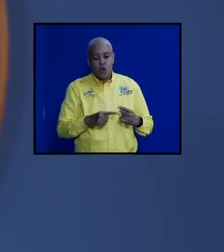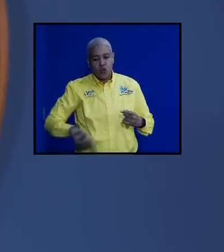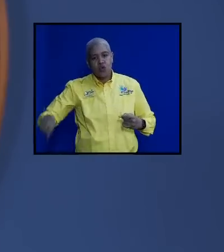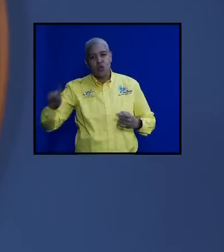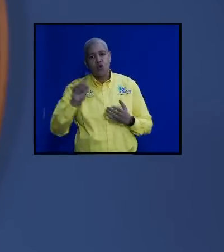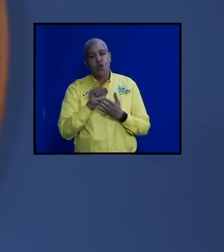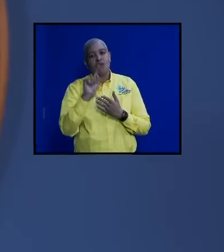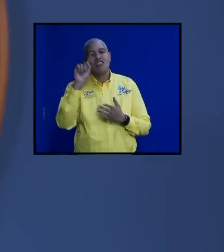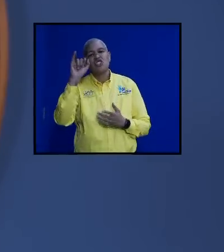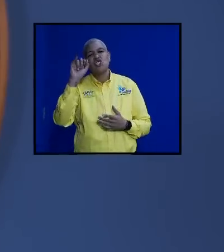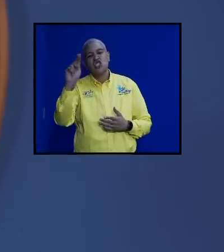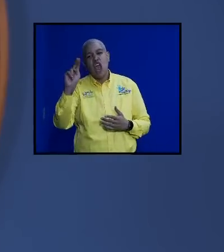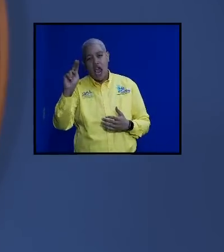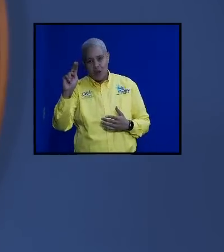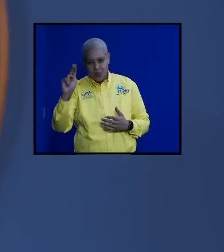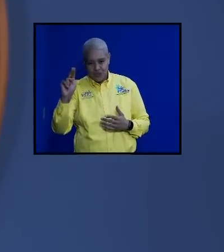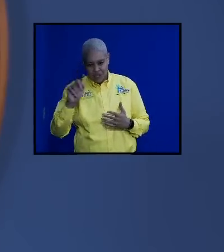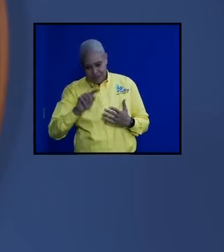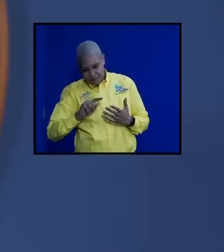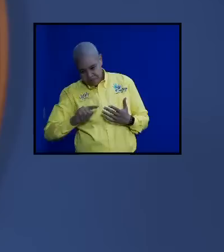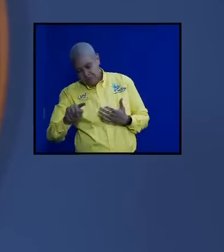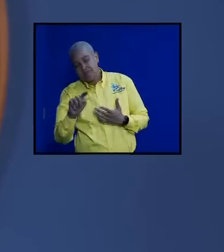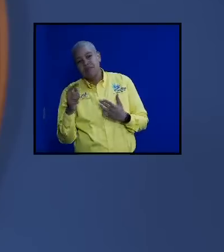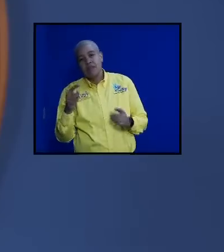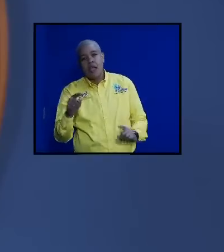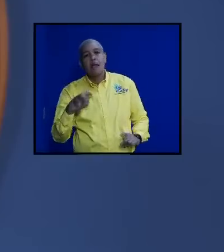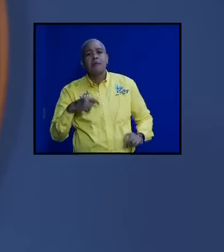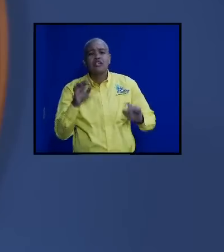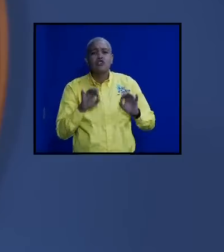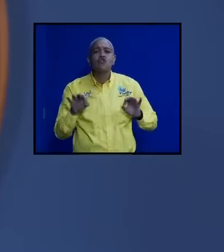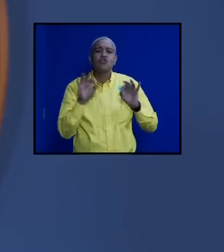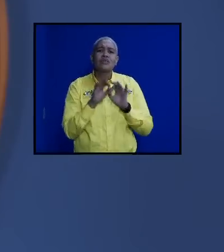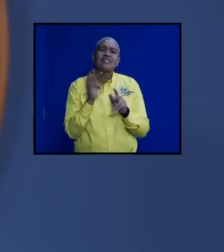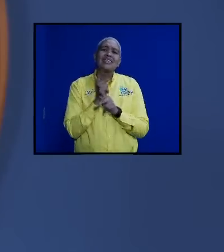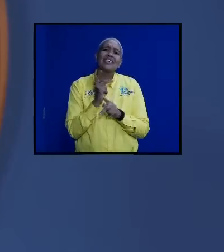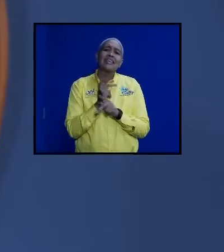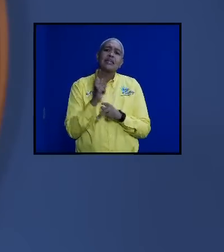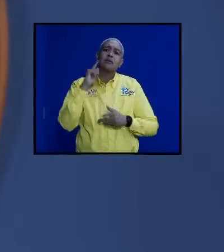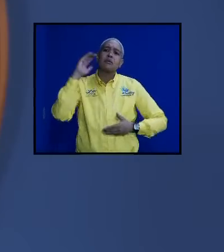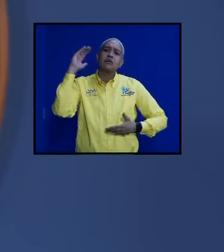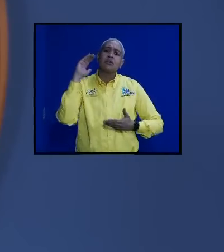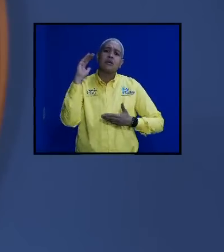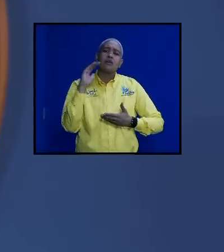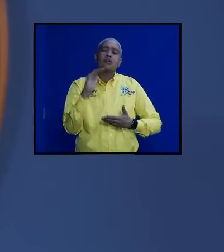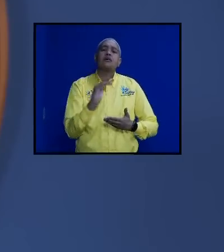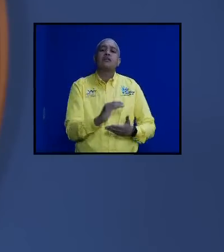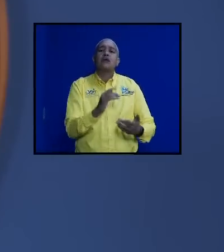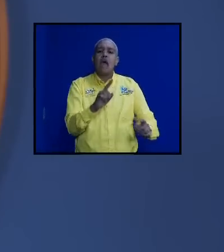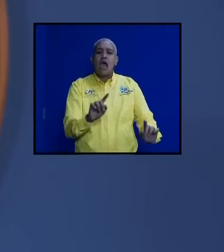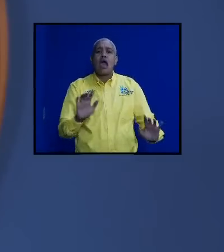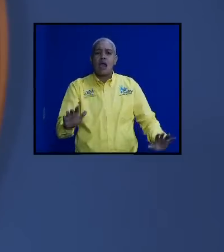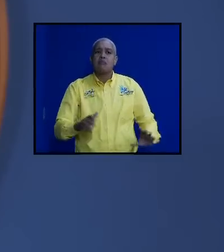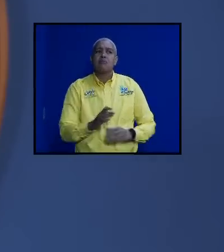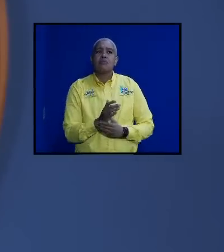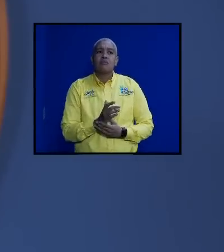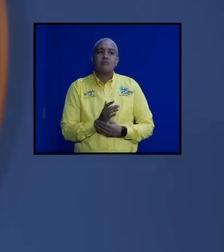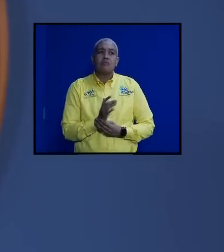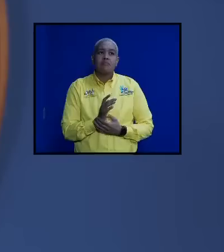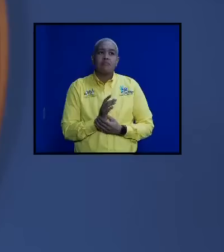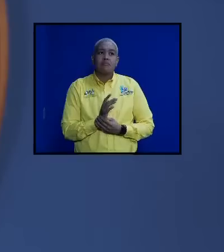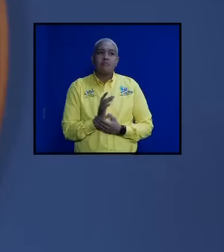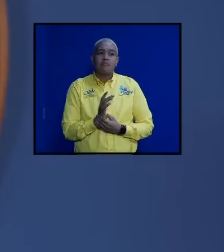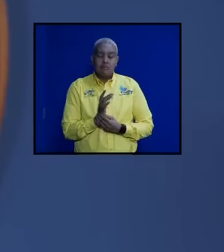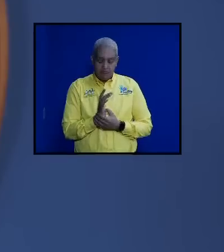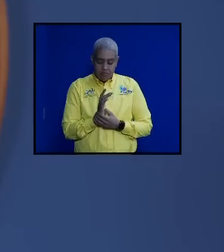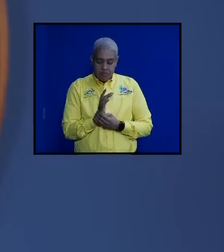of next year. It's critical that we continue this downward trend of murders